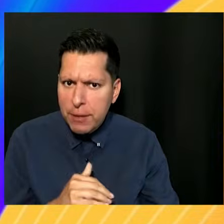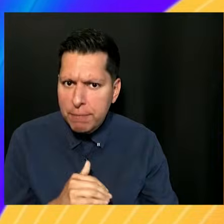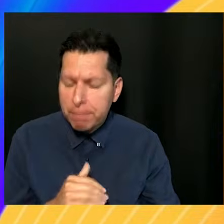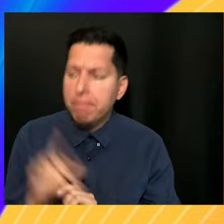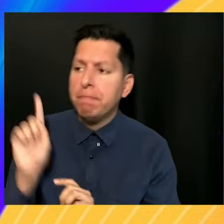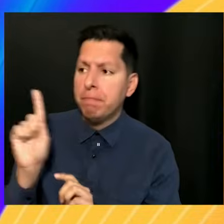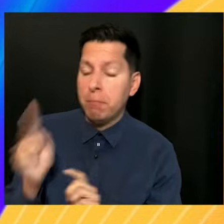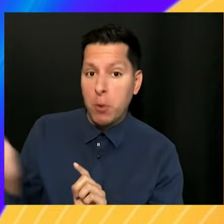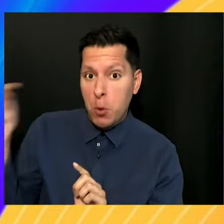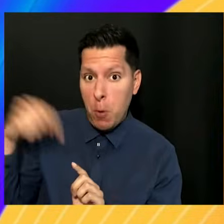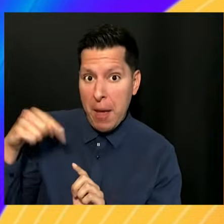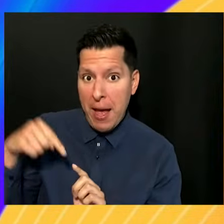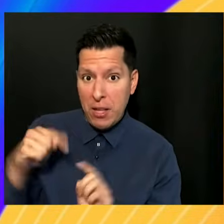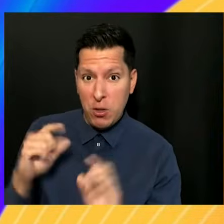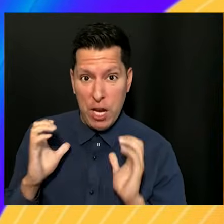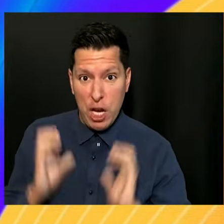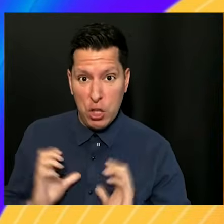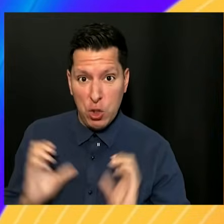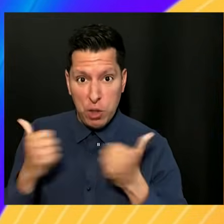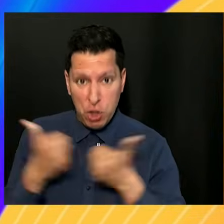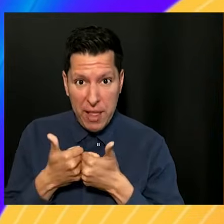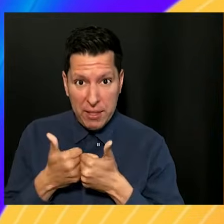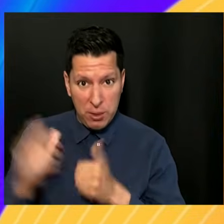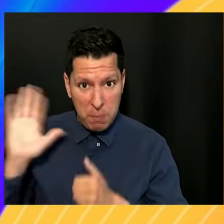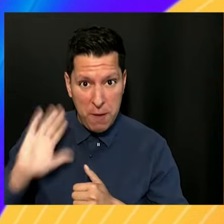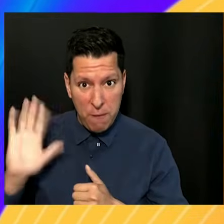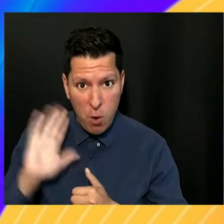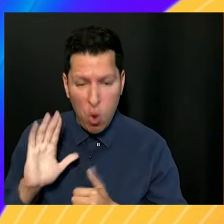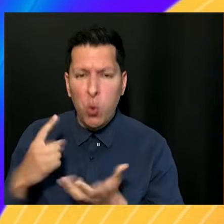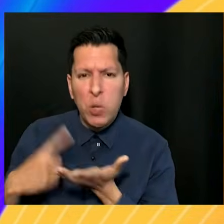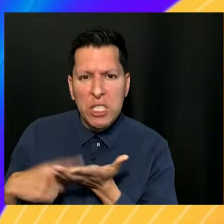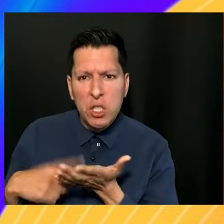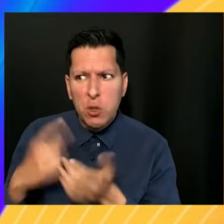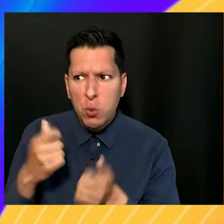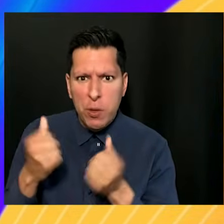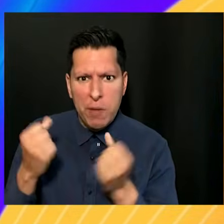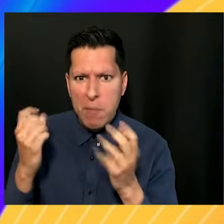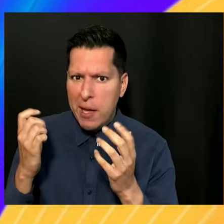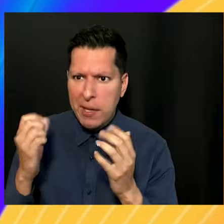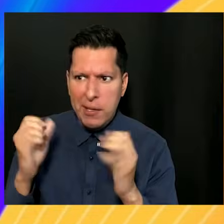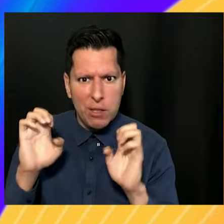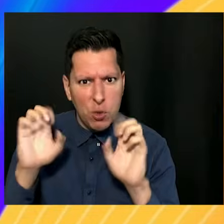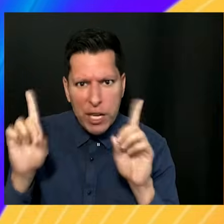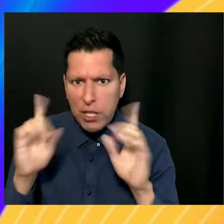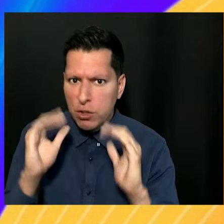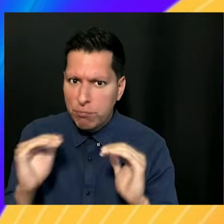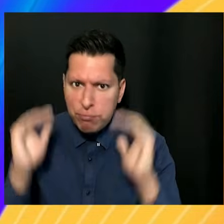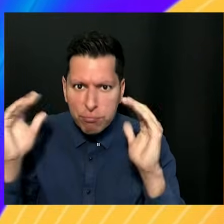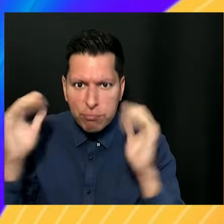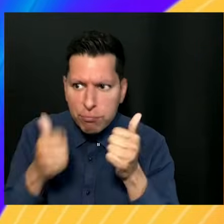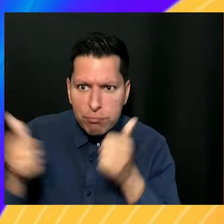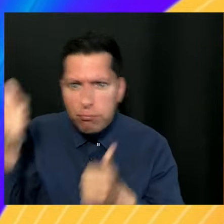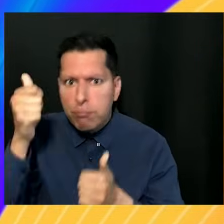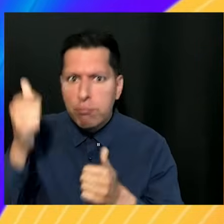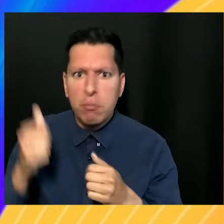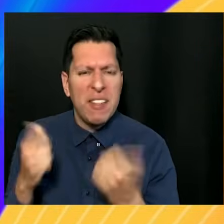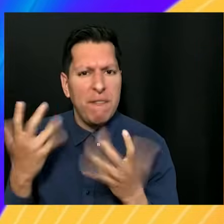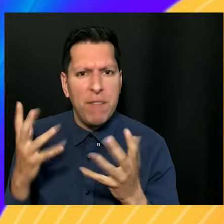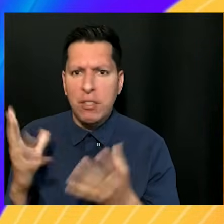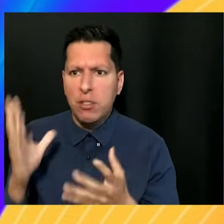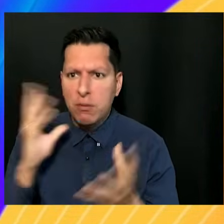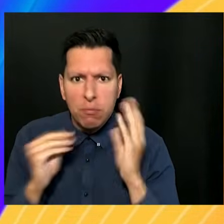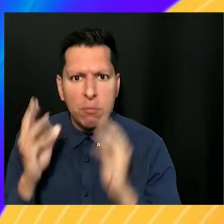had, we talked to a bunch of higher ed institutions. And these are institutions who do things like they put in learning management systems